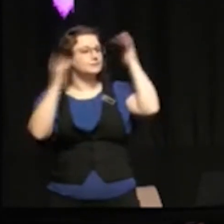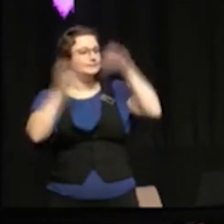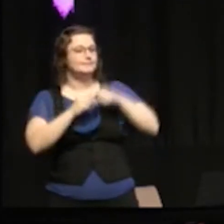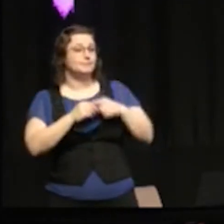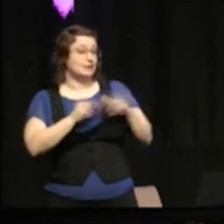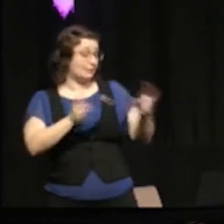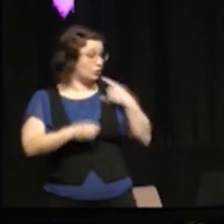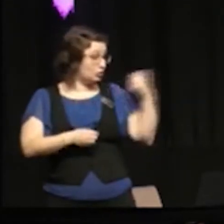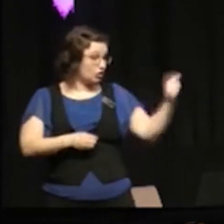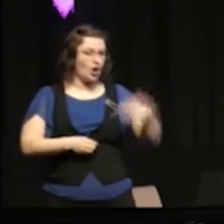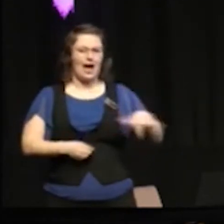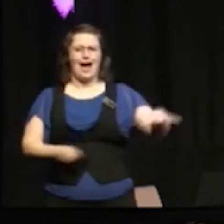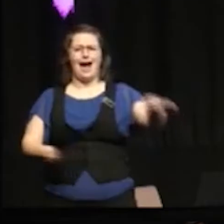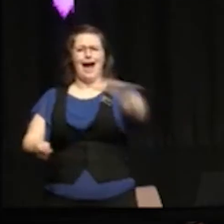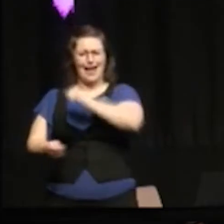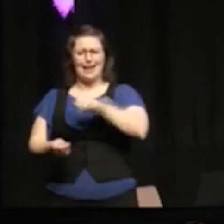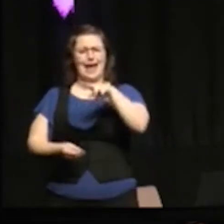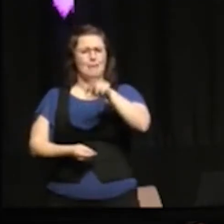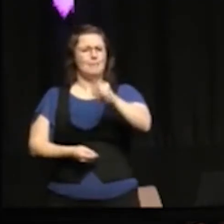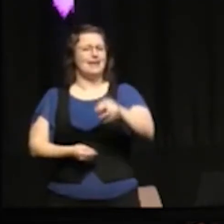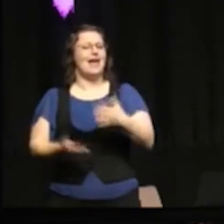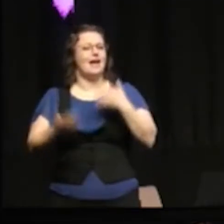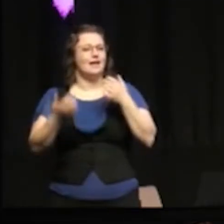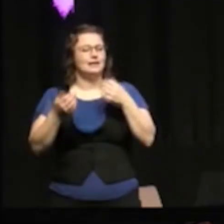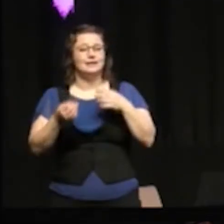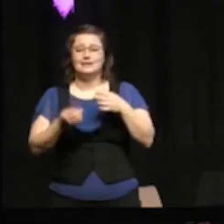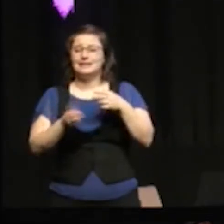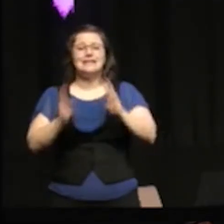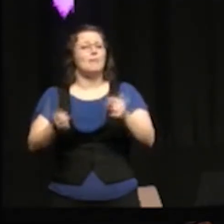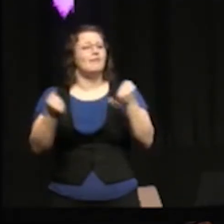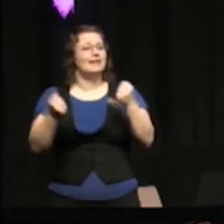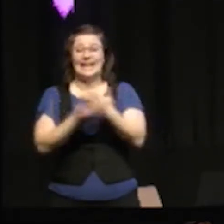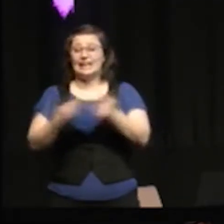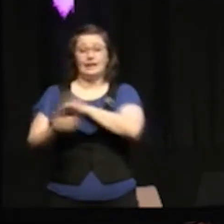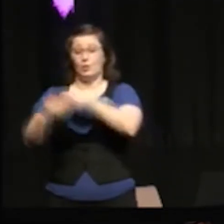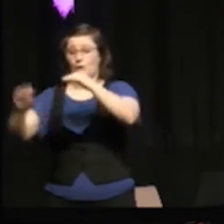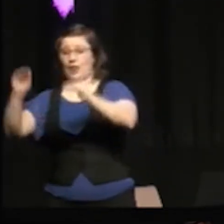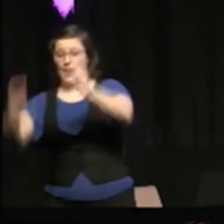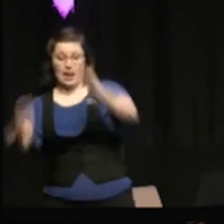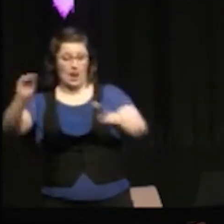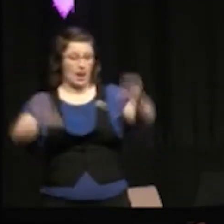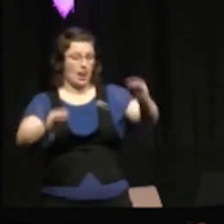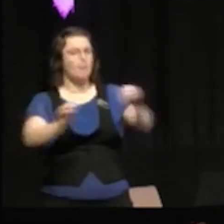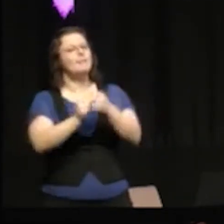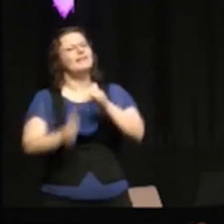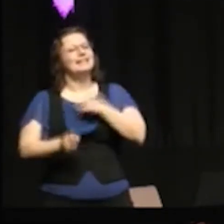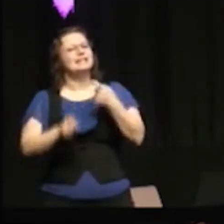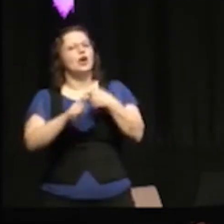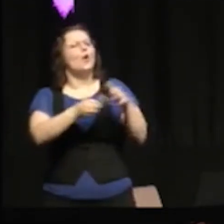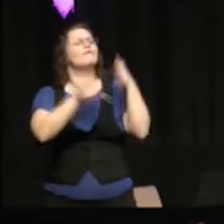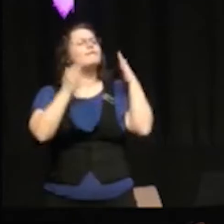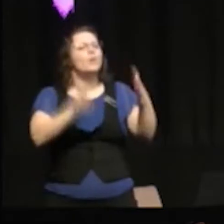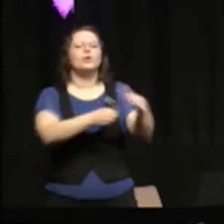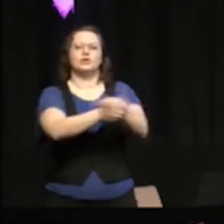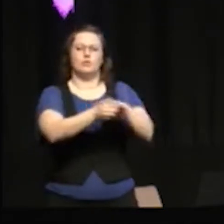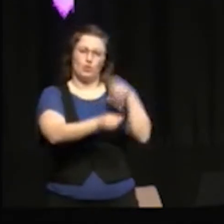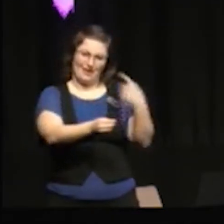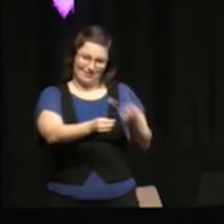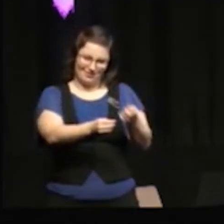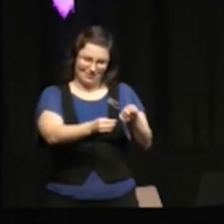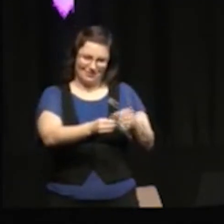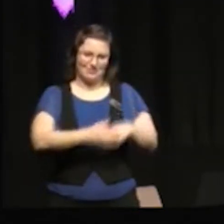festival. I congratulate you again. Some of the concerns, not only, as you said very well, every human right is important. No one is better or worse than